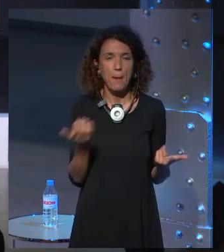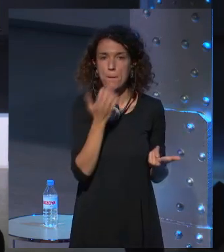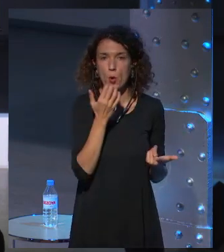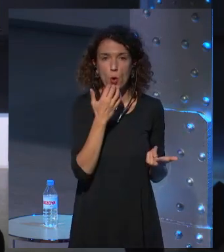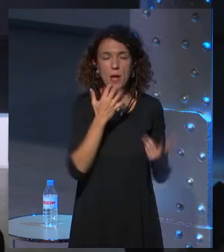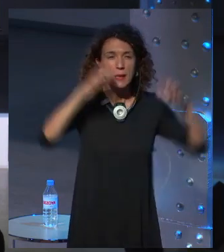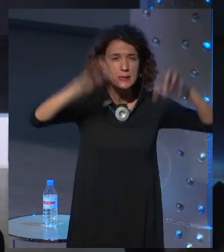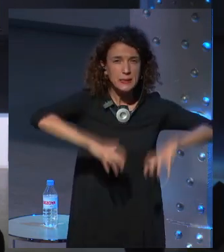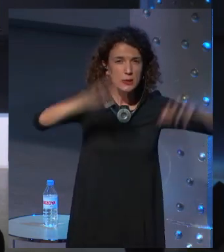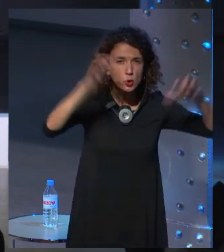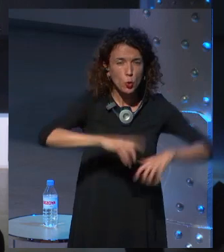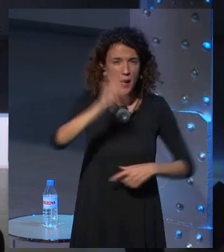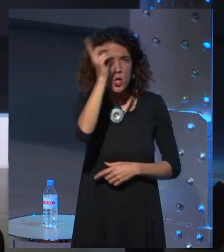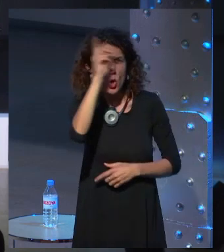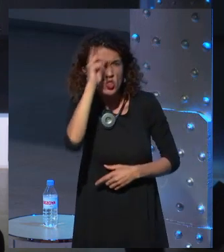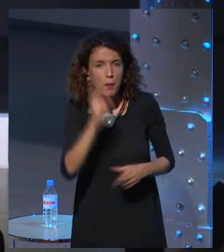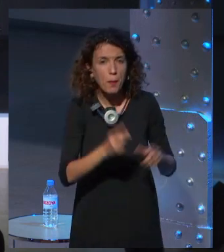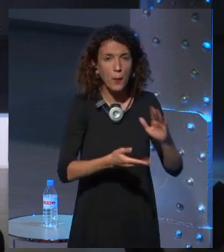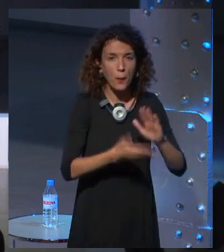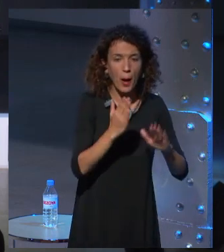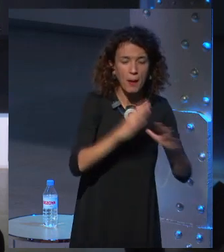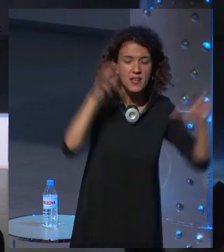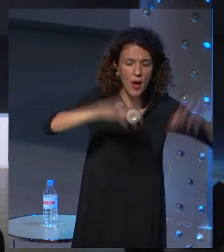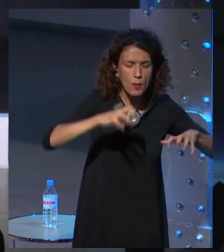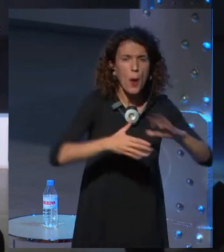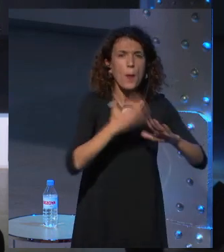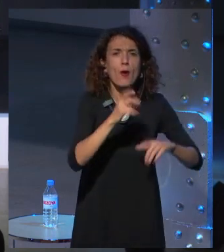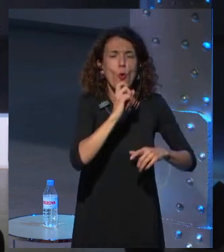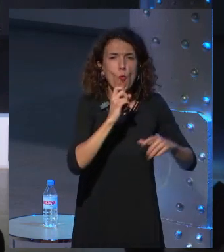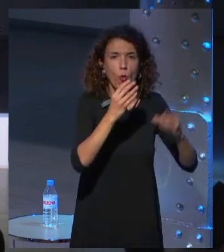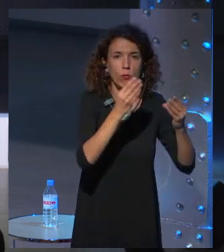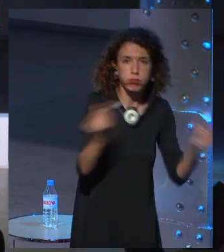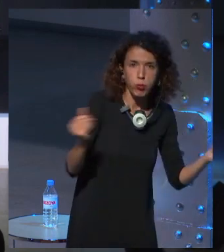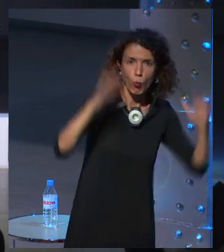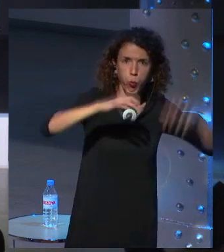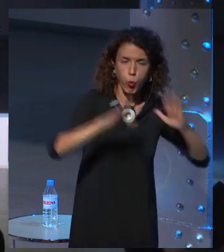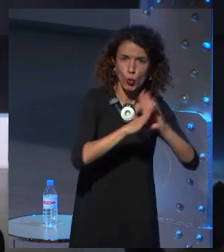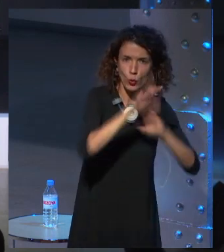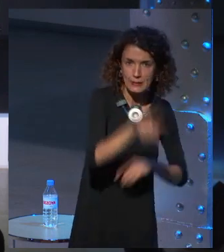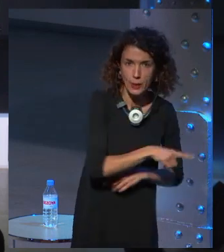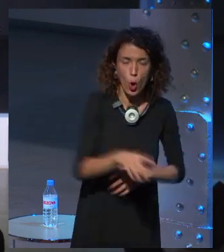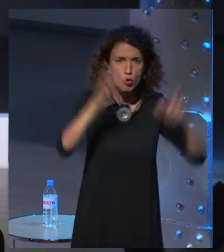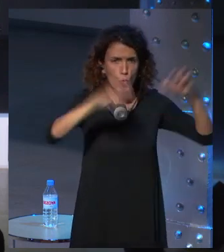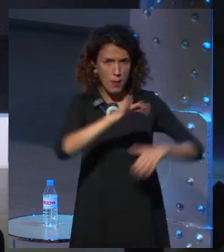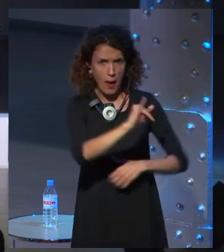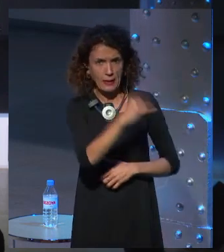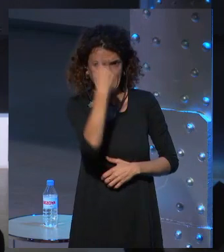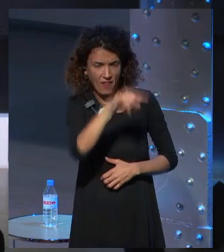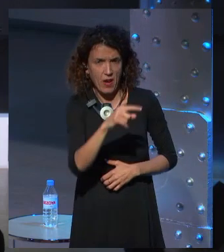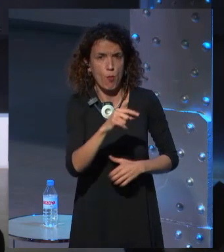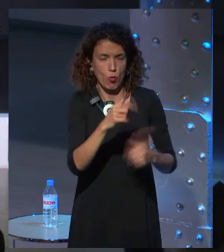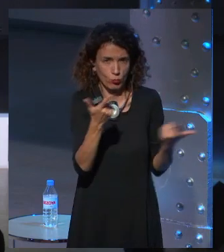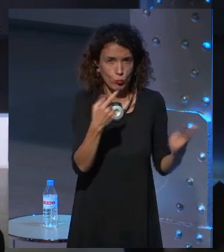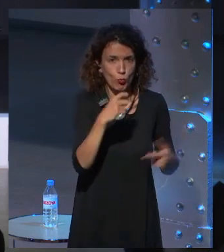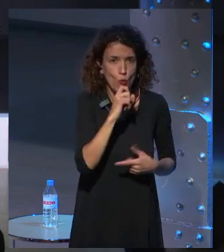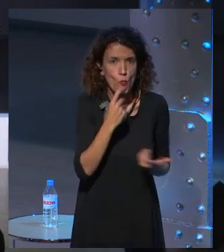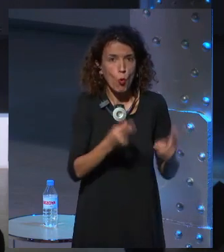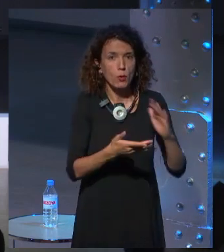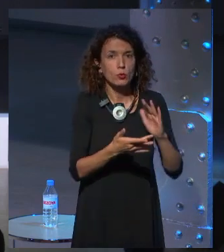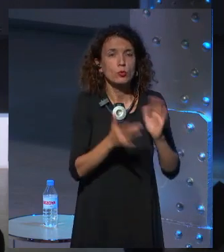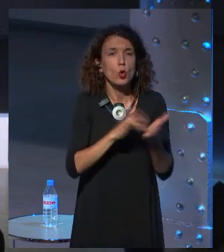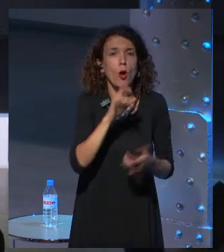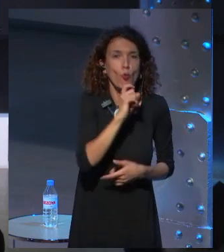It's not predictable. But rain falls. Right? We know what's going to happen with rain. So too with